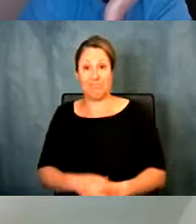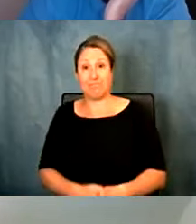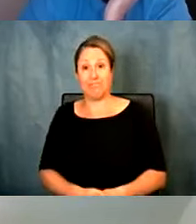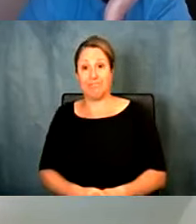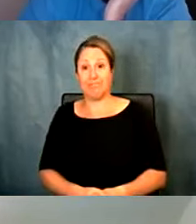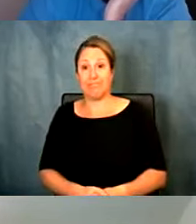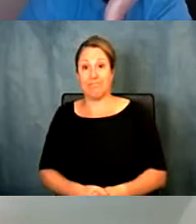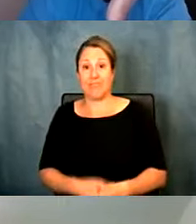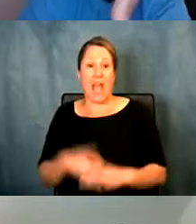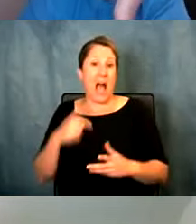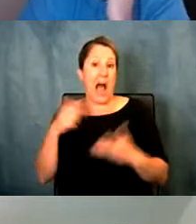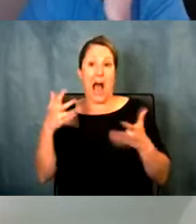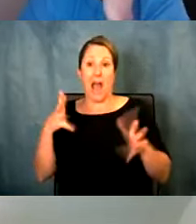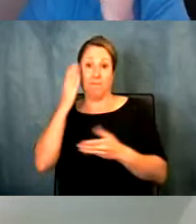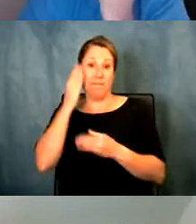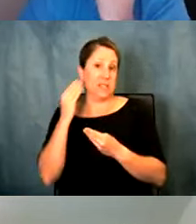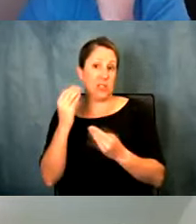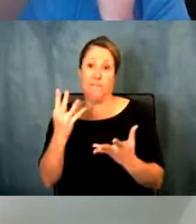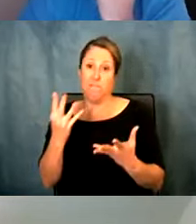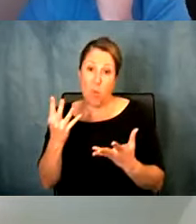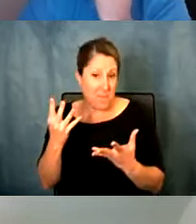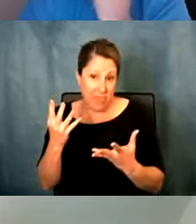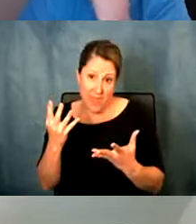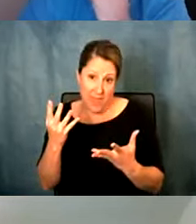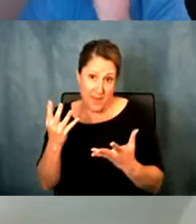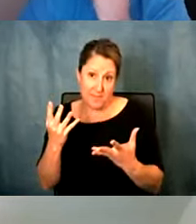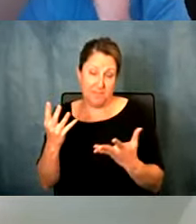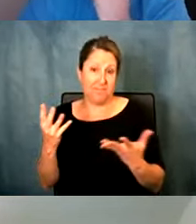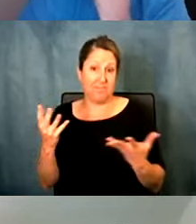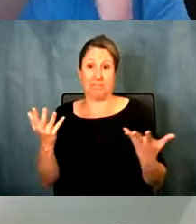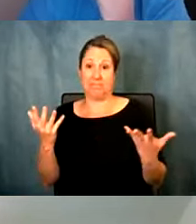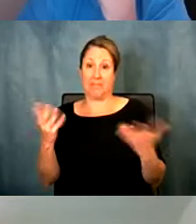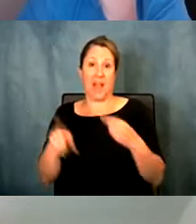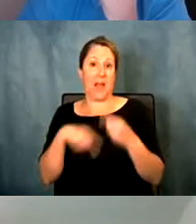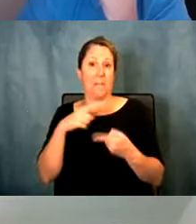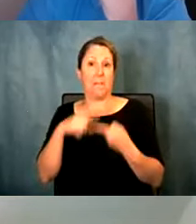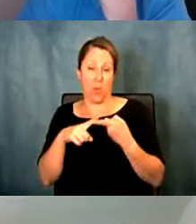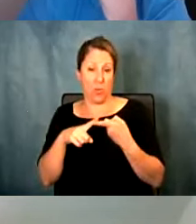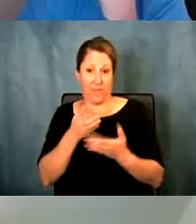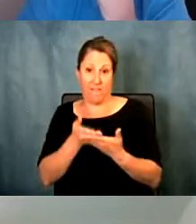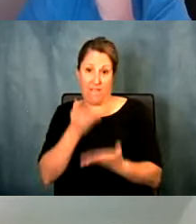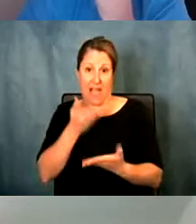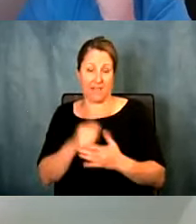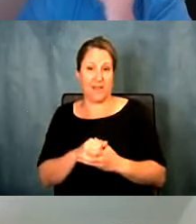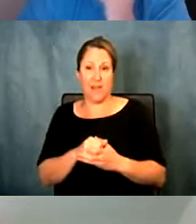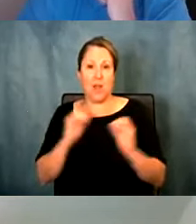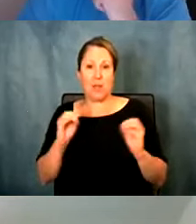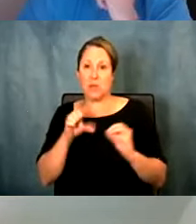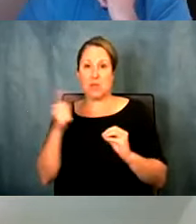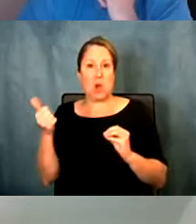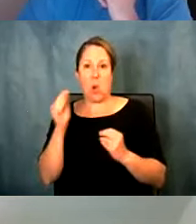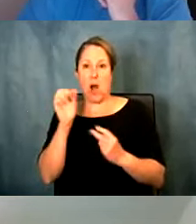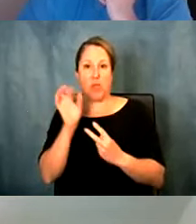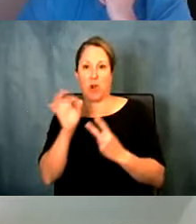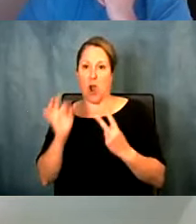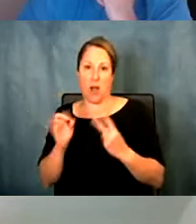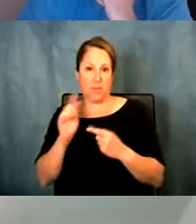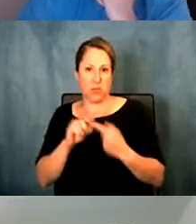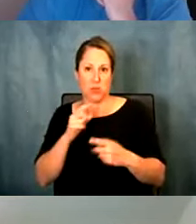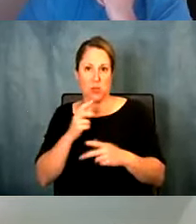that I've informed them to the point of educating them about the fact that there's not another alternative to stay safe without